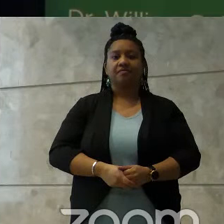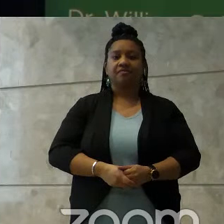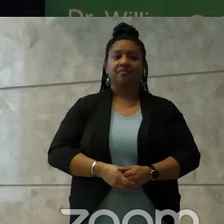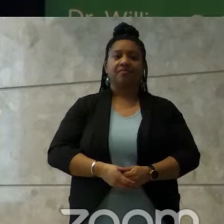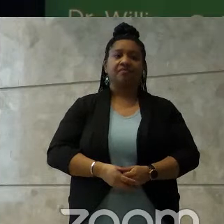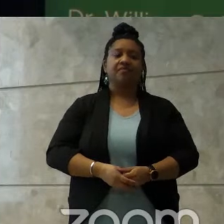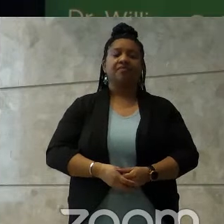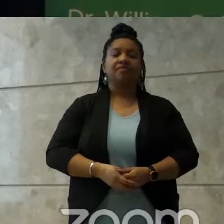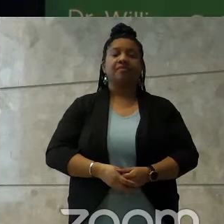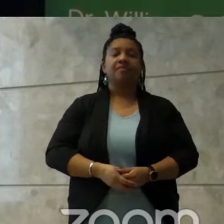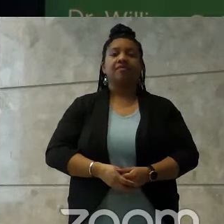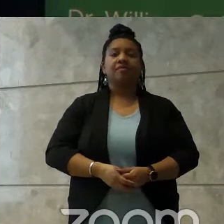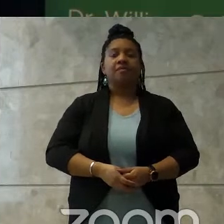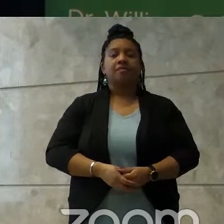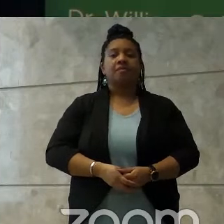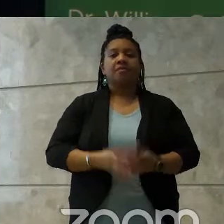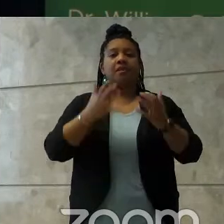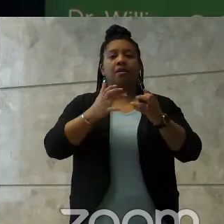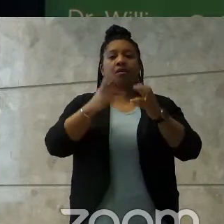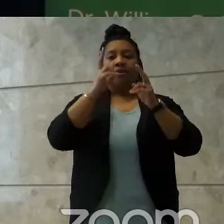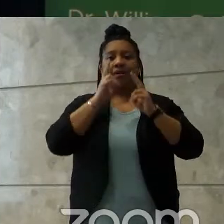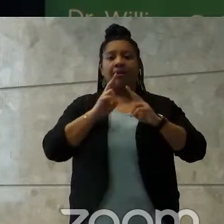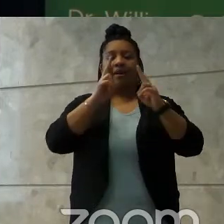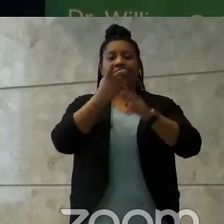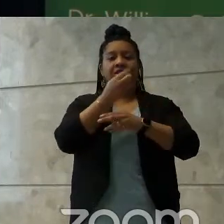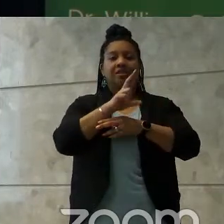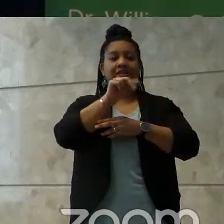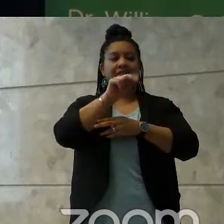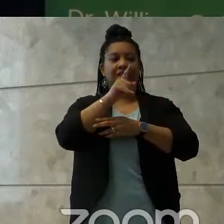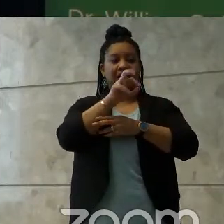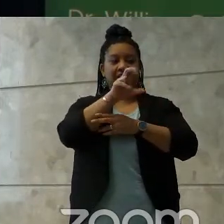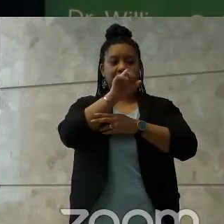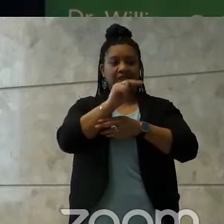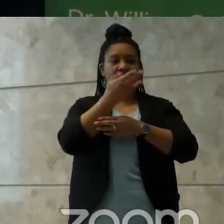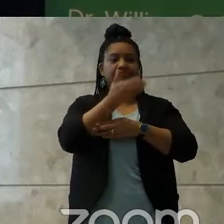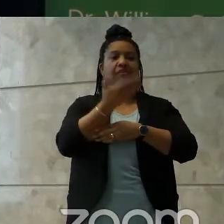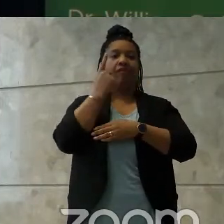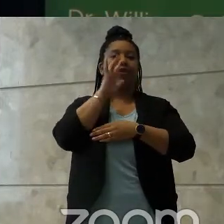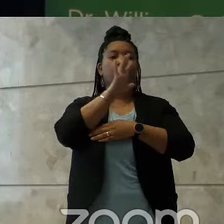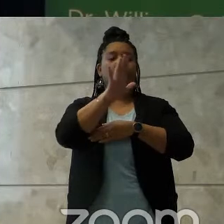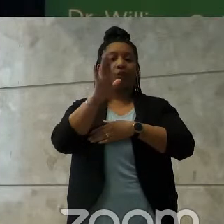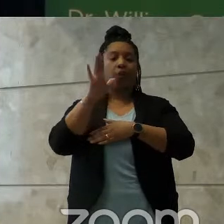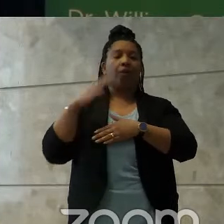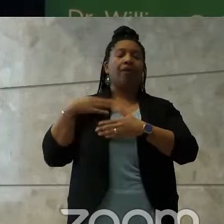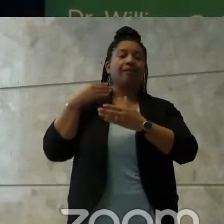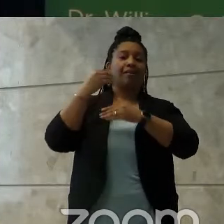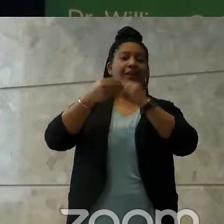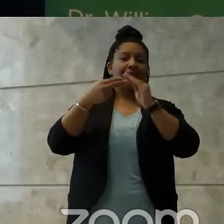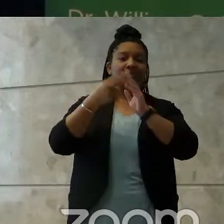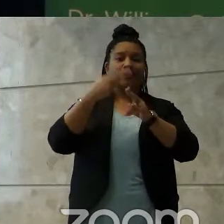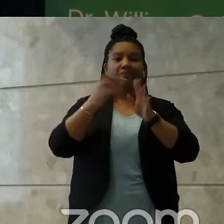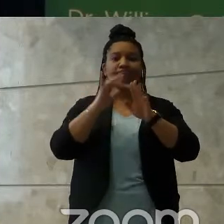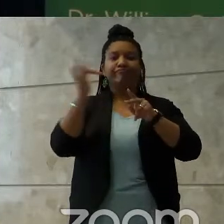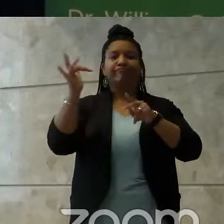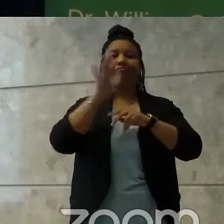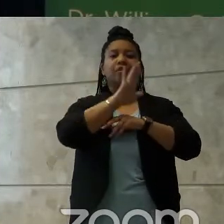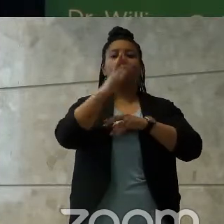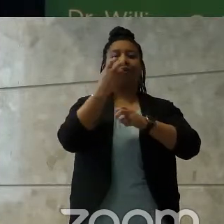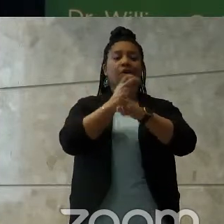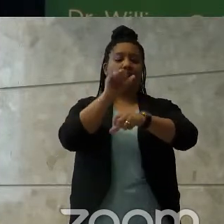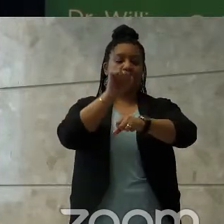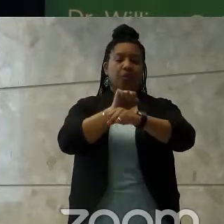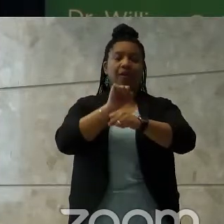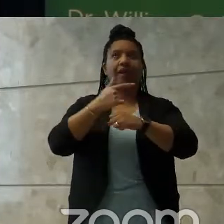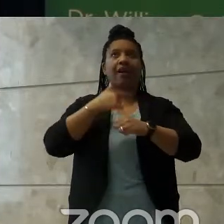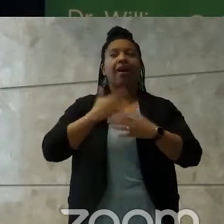I want to honor Dr. Anderson for your legacy and your hard work. I appreciate even being here under